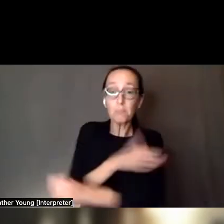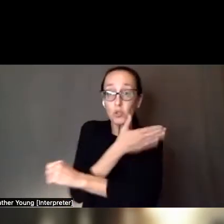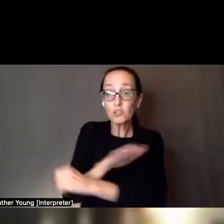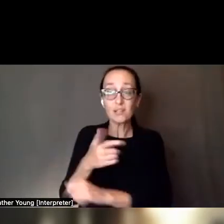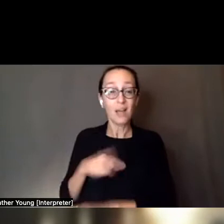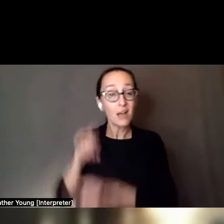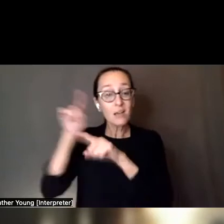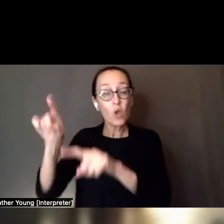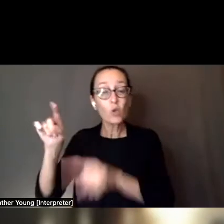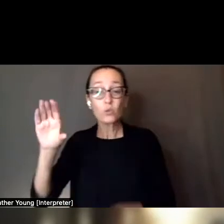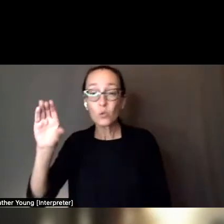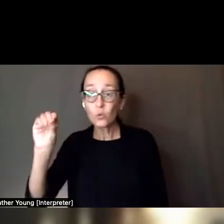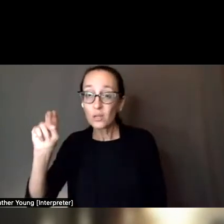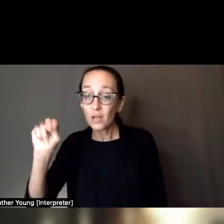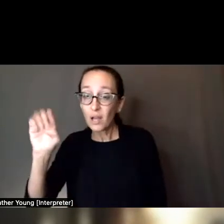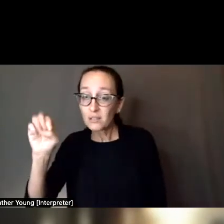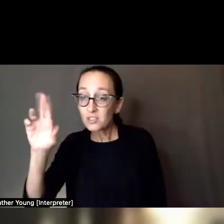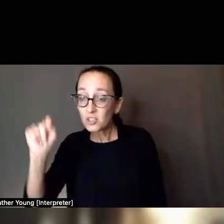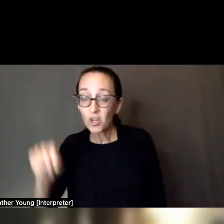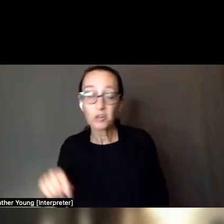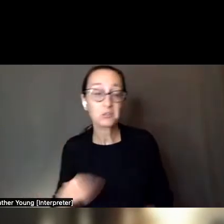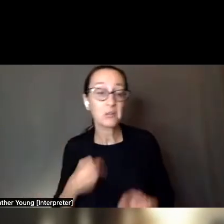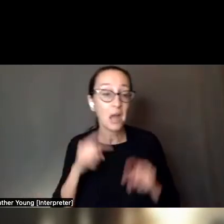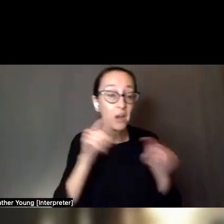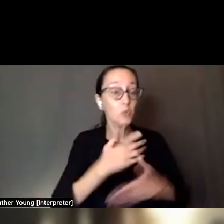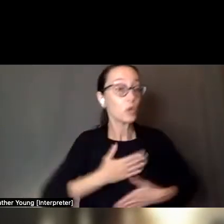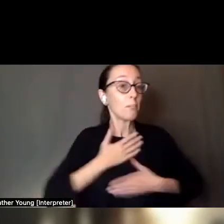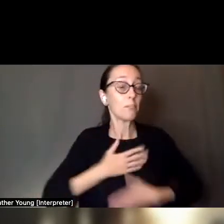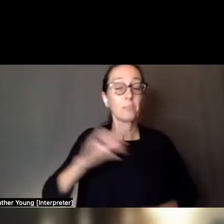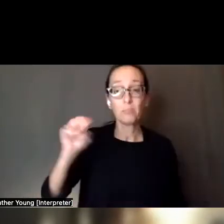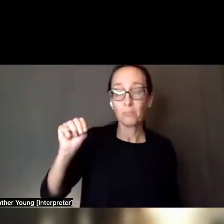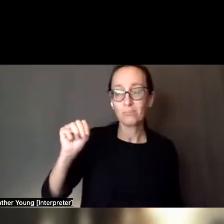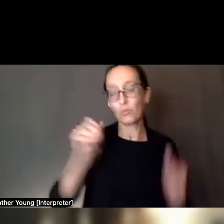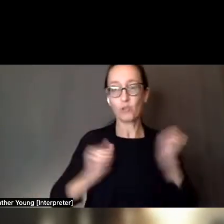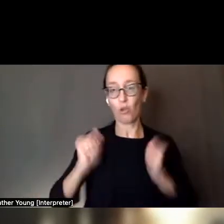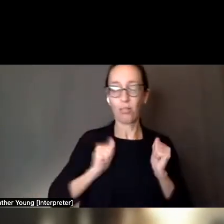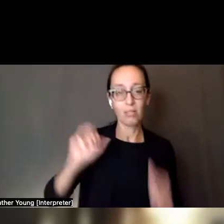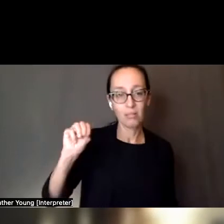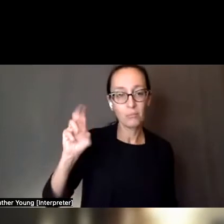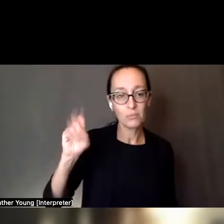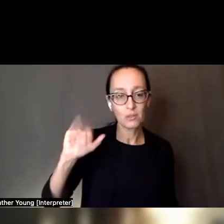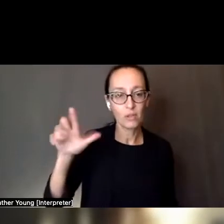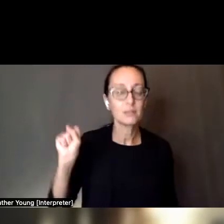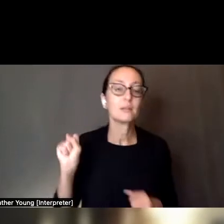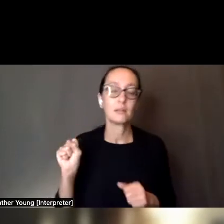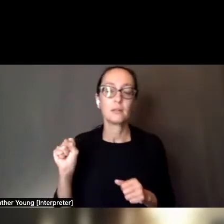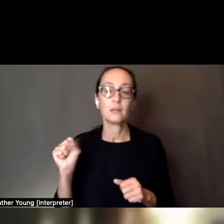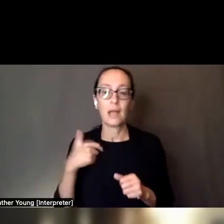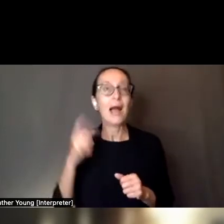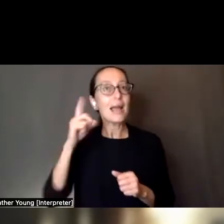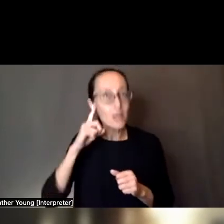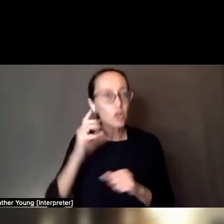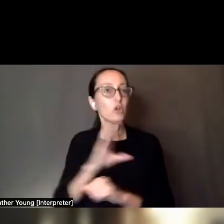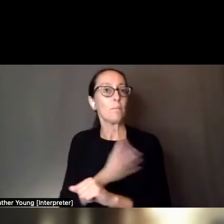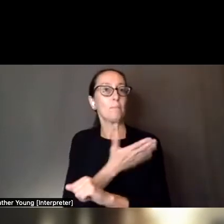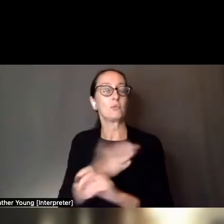musicals, and I hear music so much better than I did before I got my cochlear implant.